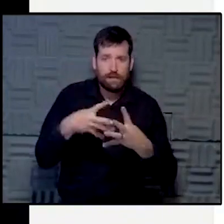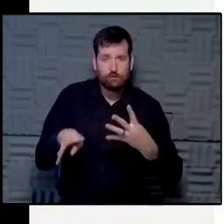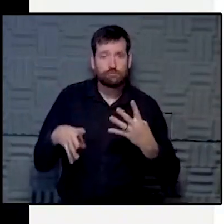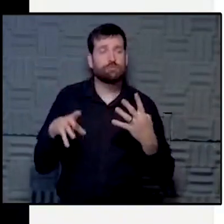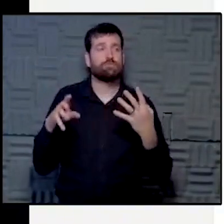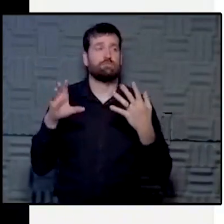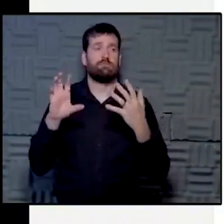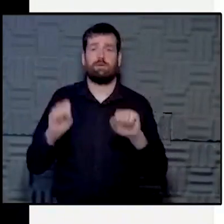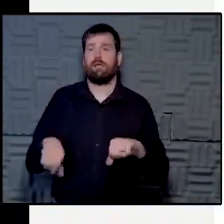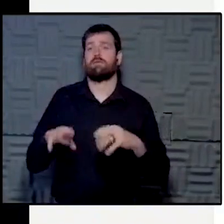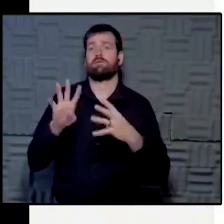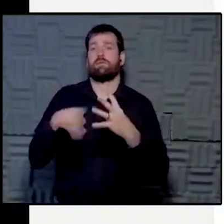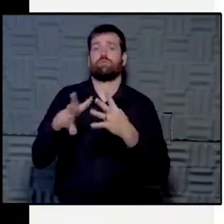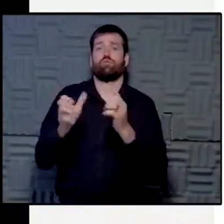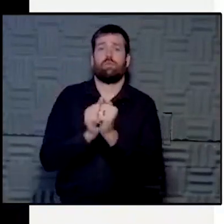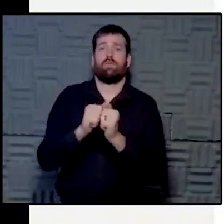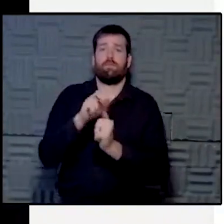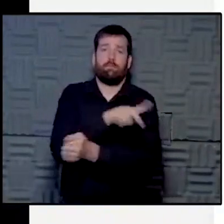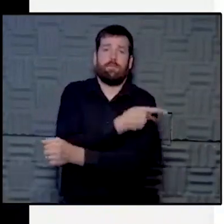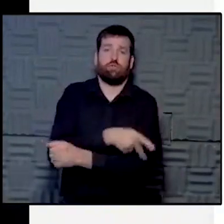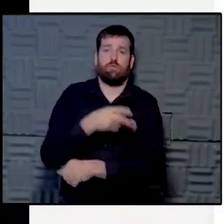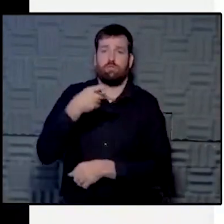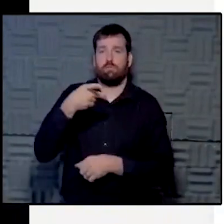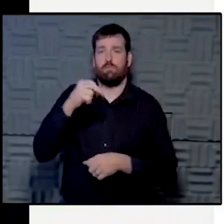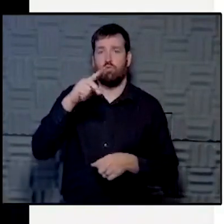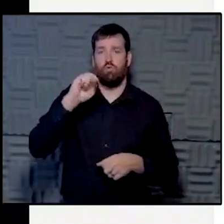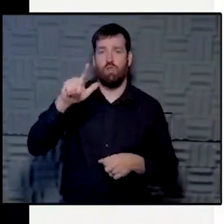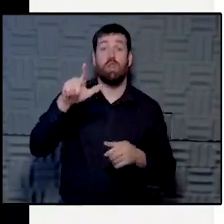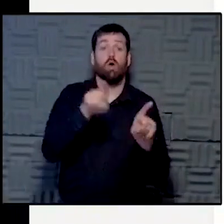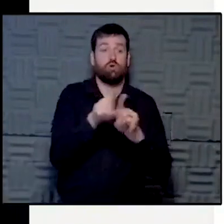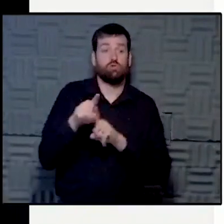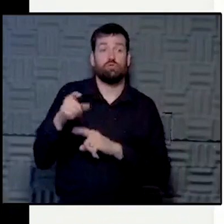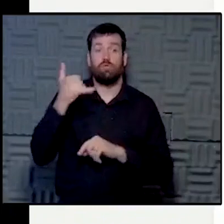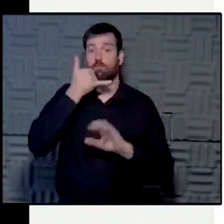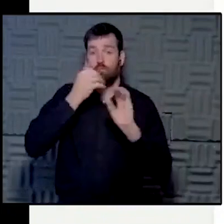the patient portal. There's a phone number as well,